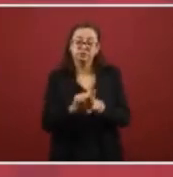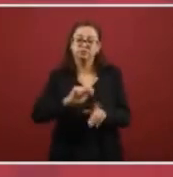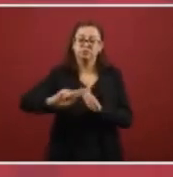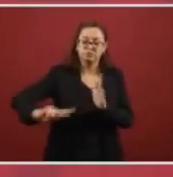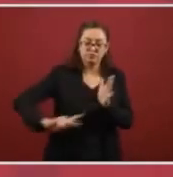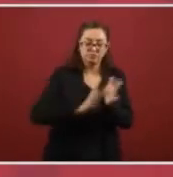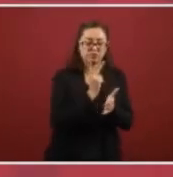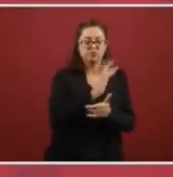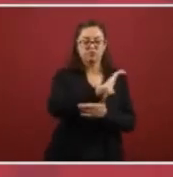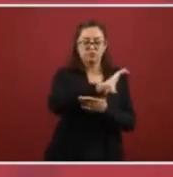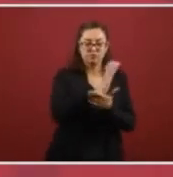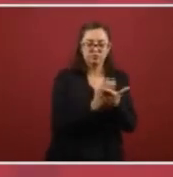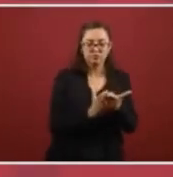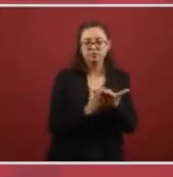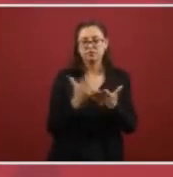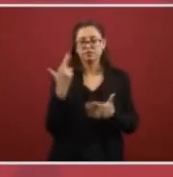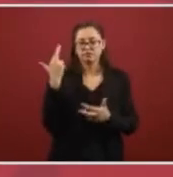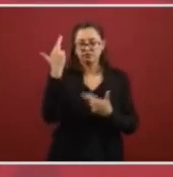revision